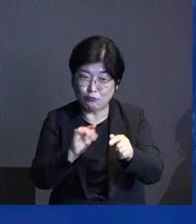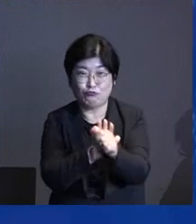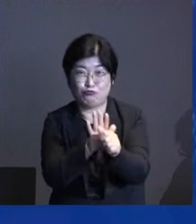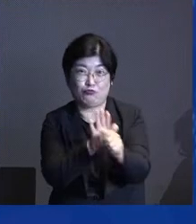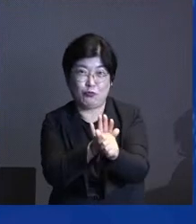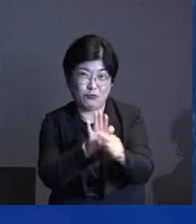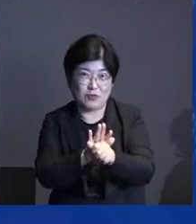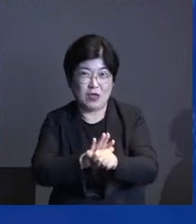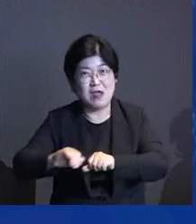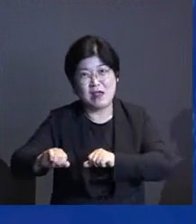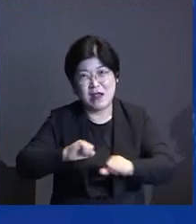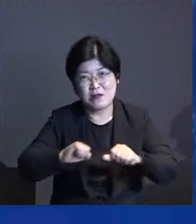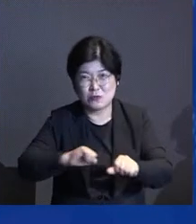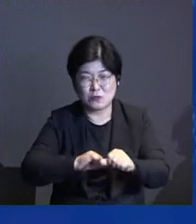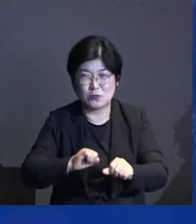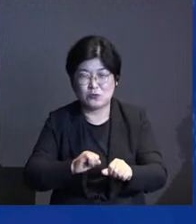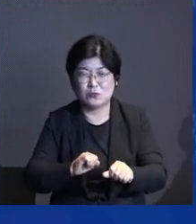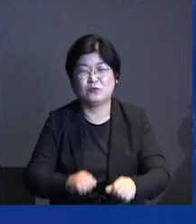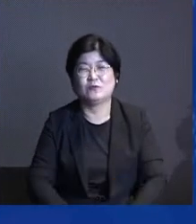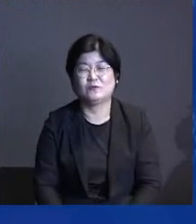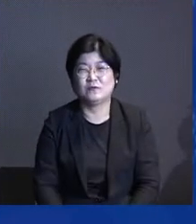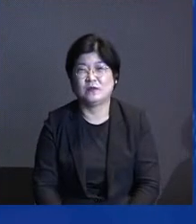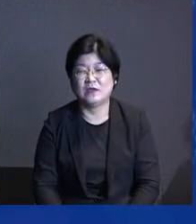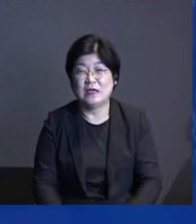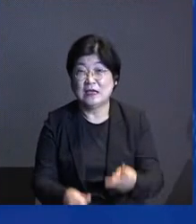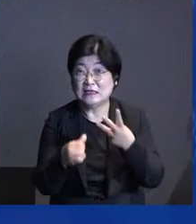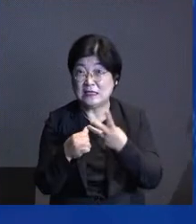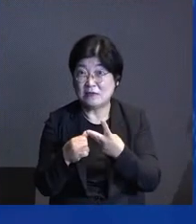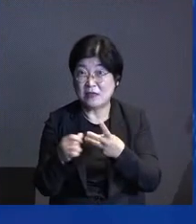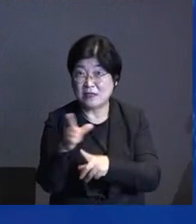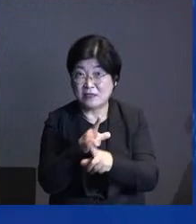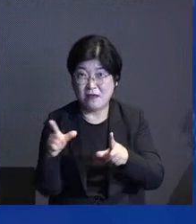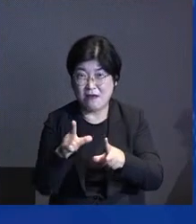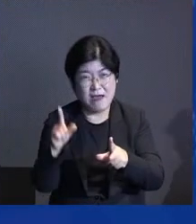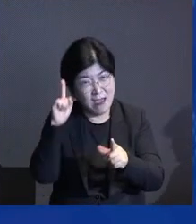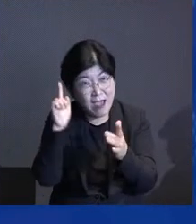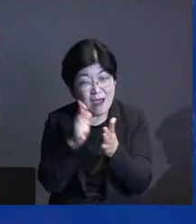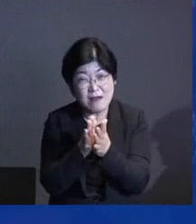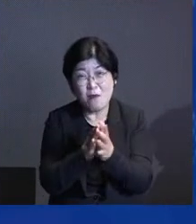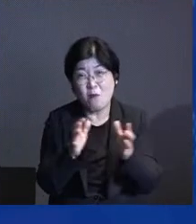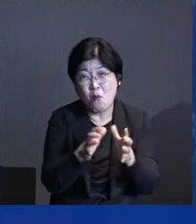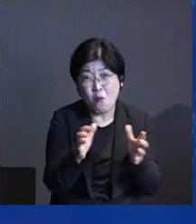to expand more self-help groups to other areas in the future.